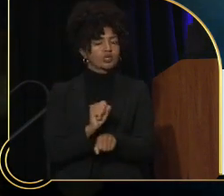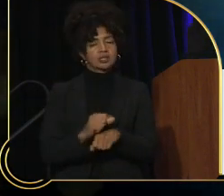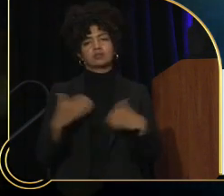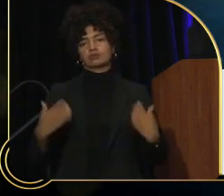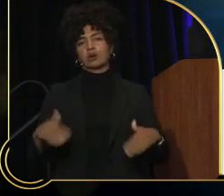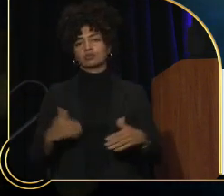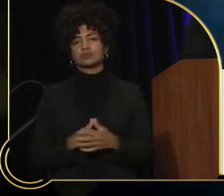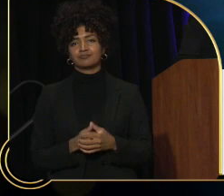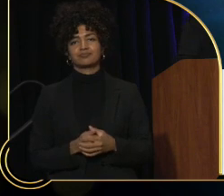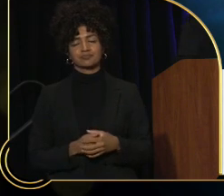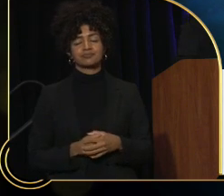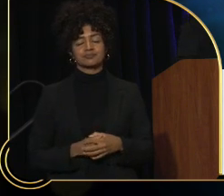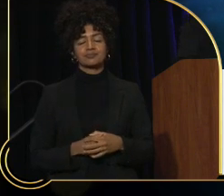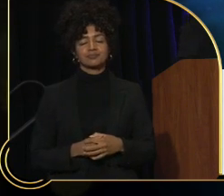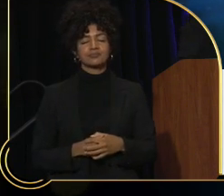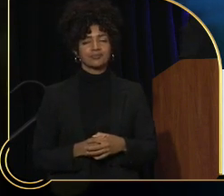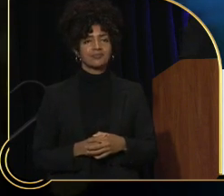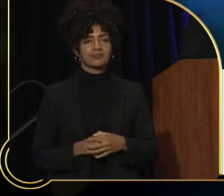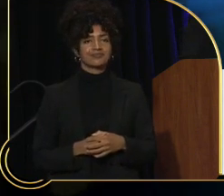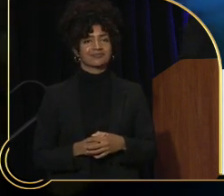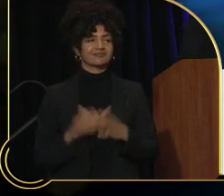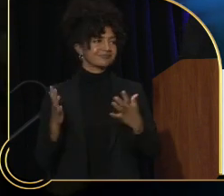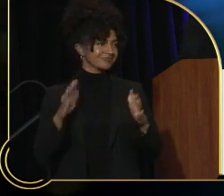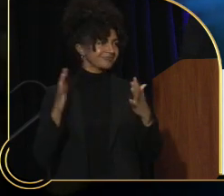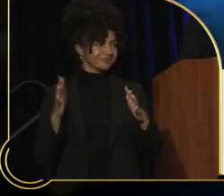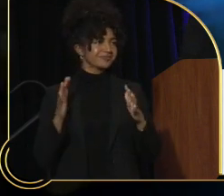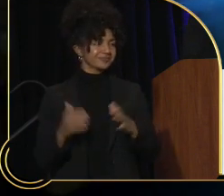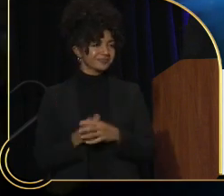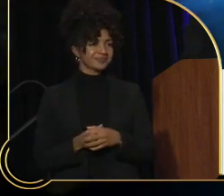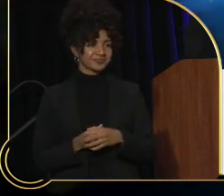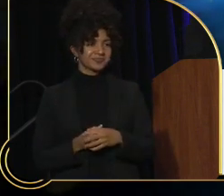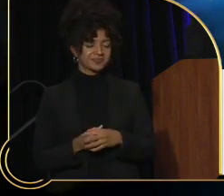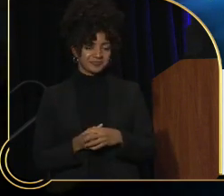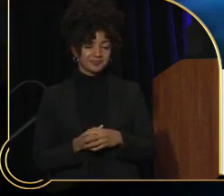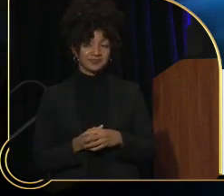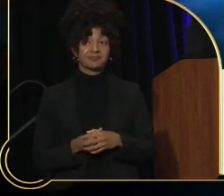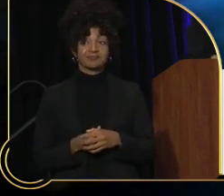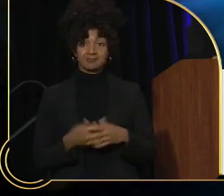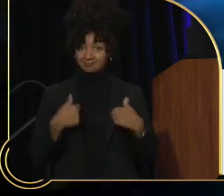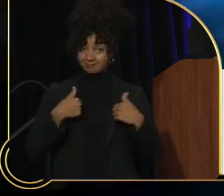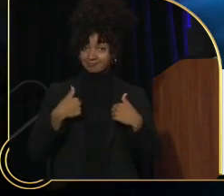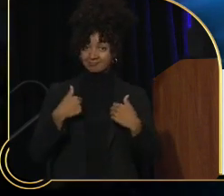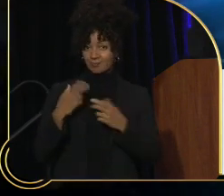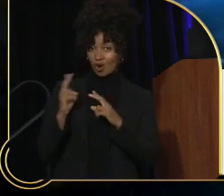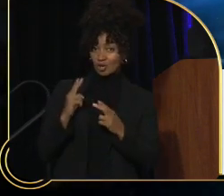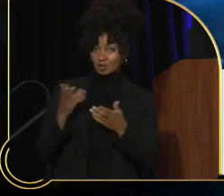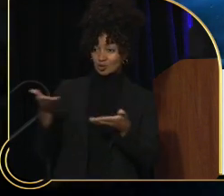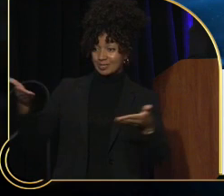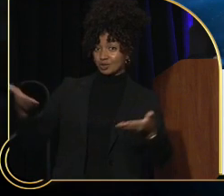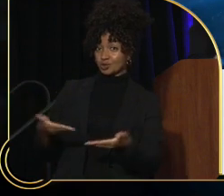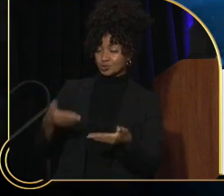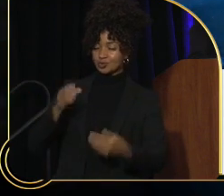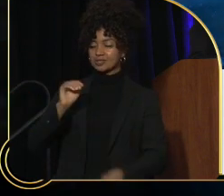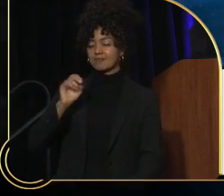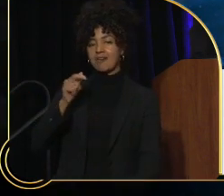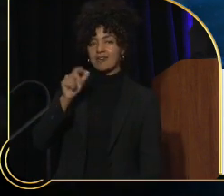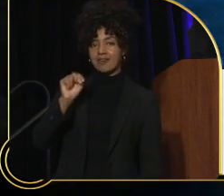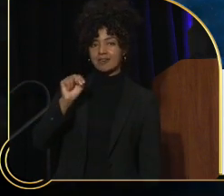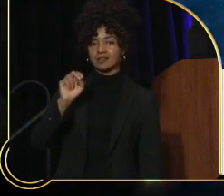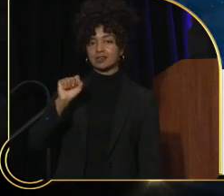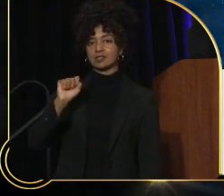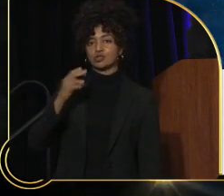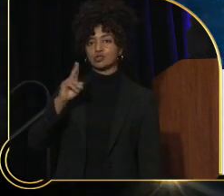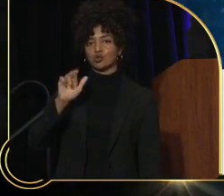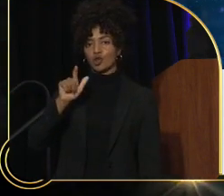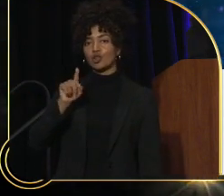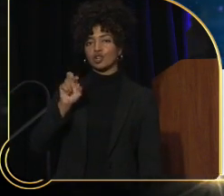Now, I get to introduce Megan Schuler. She is our